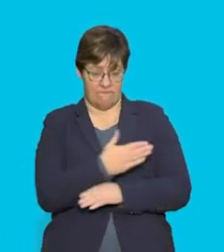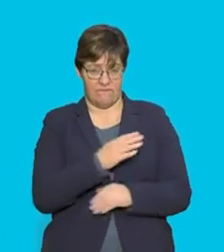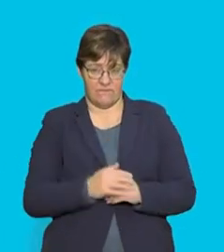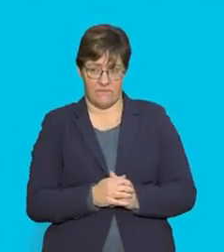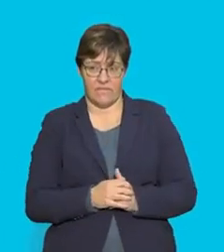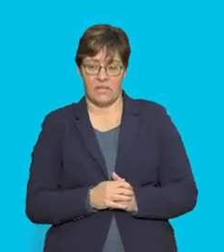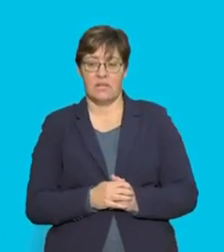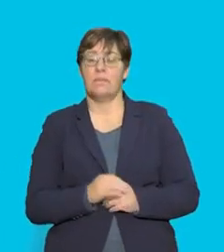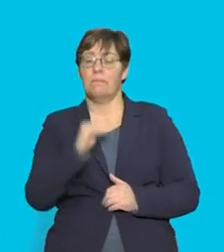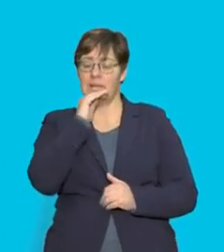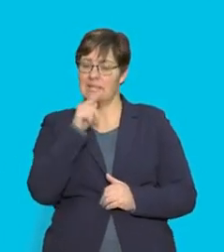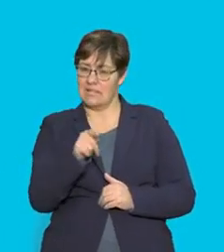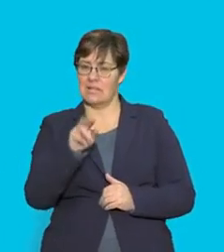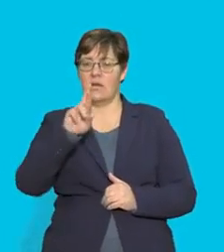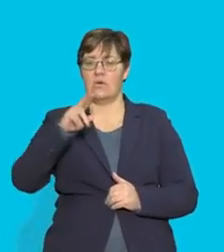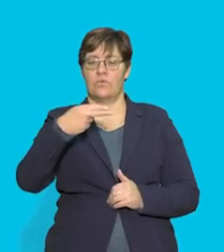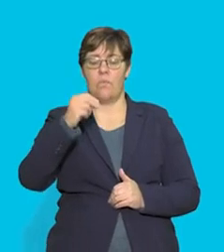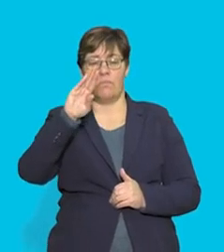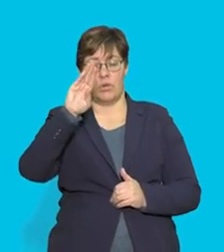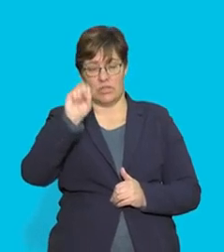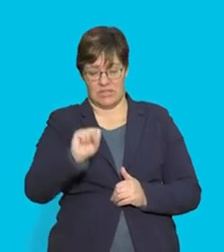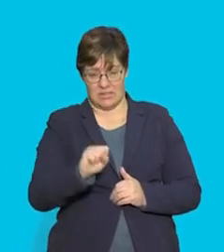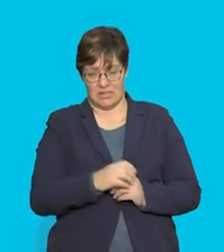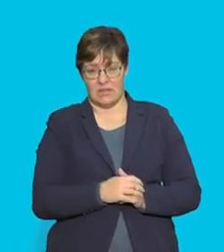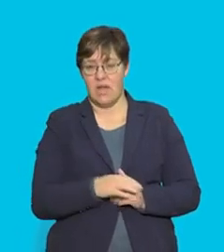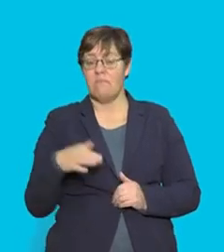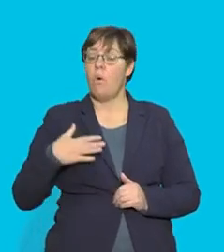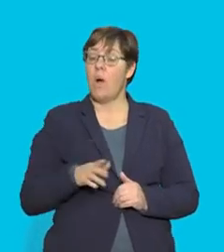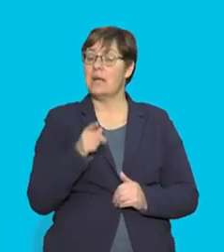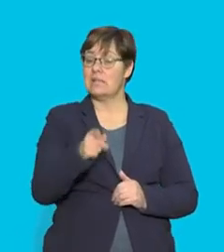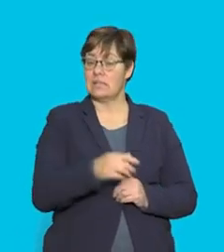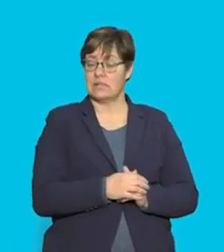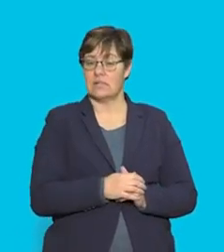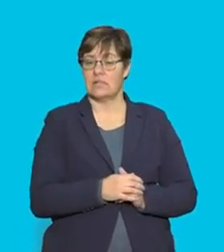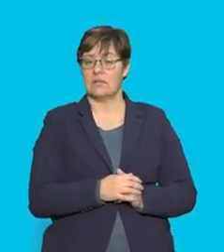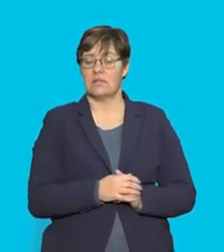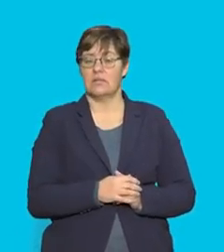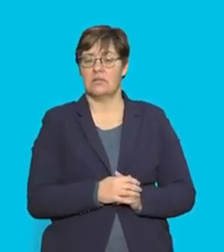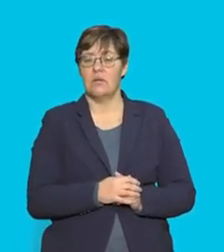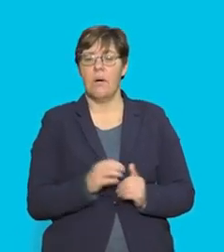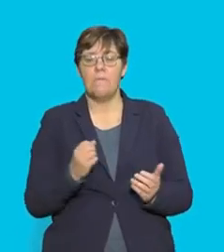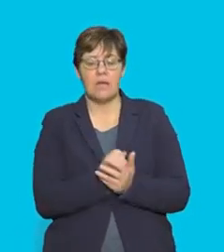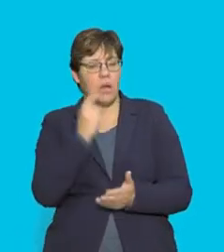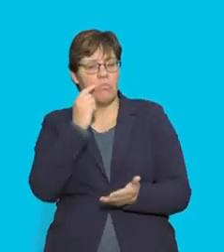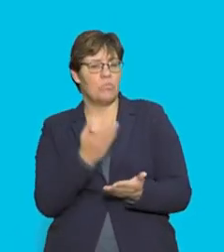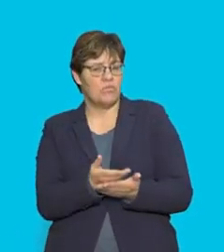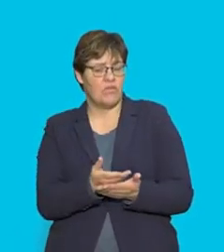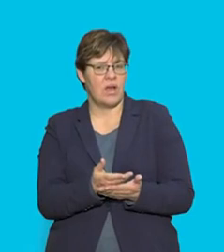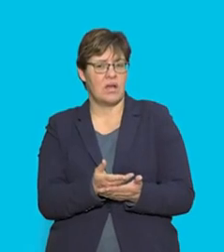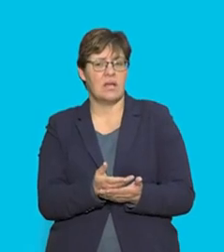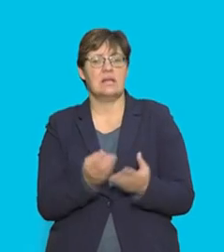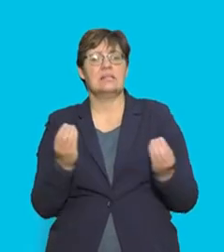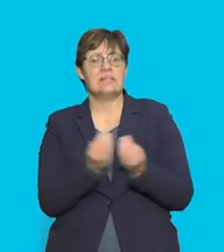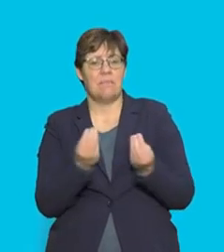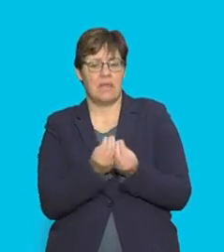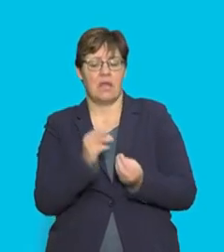are what makes it a very different parallelogram. So if I wanted you to then prove that something is